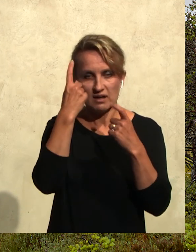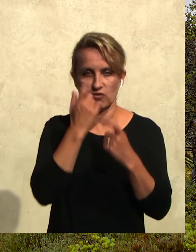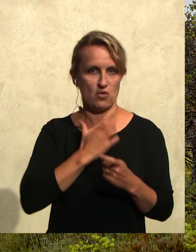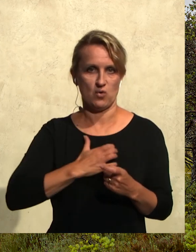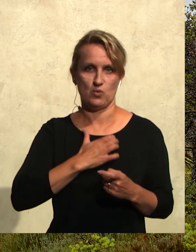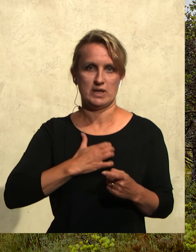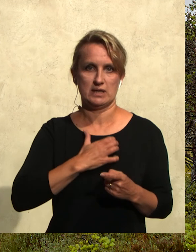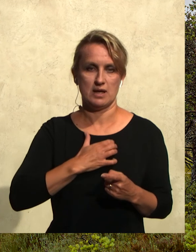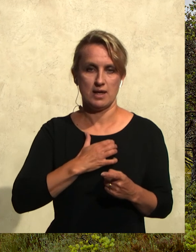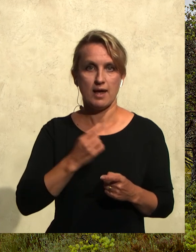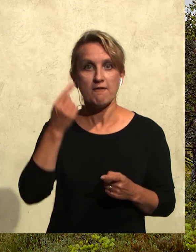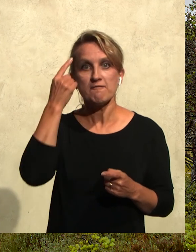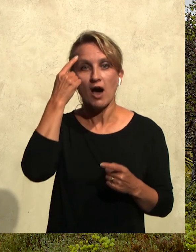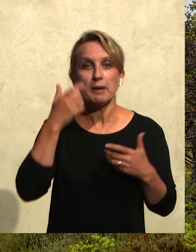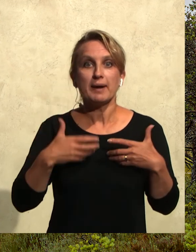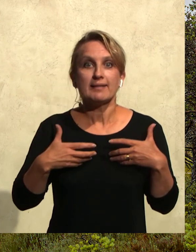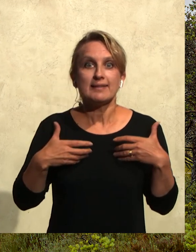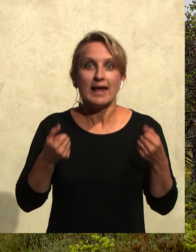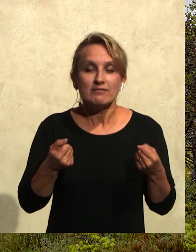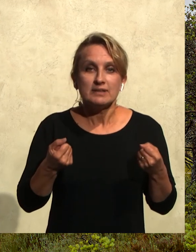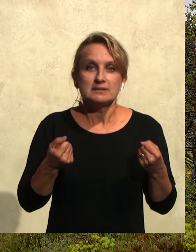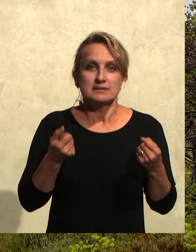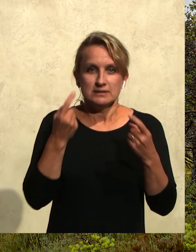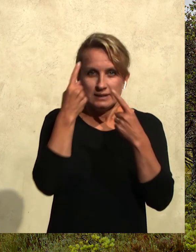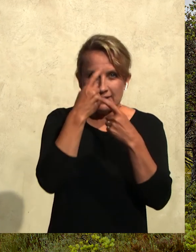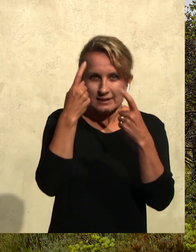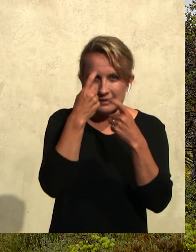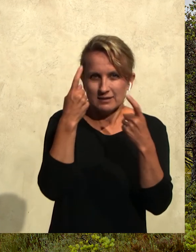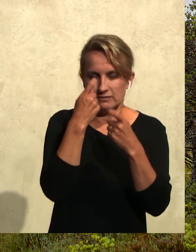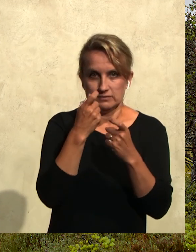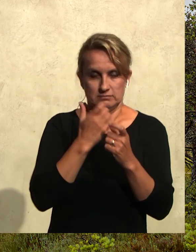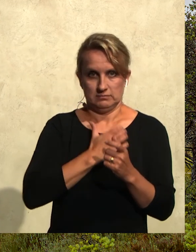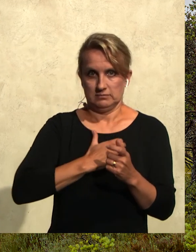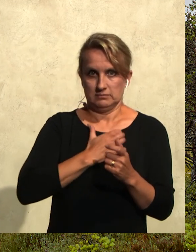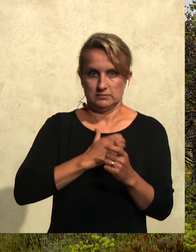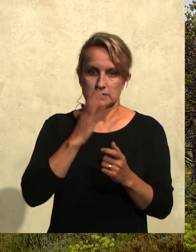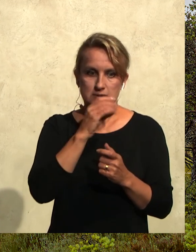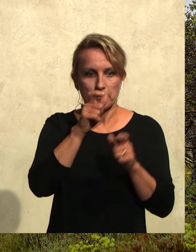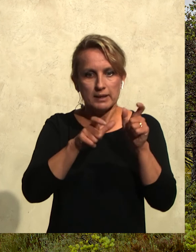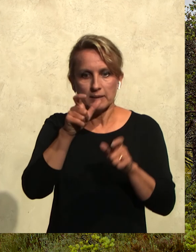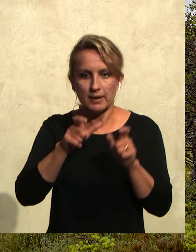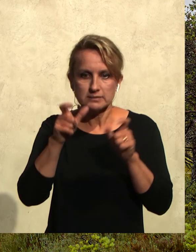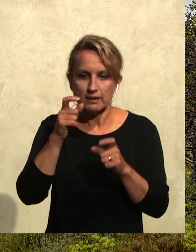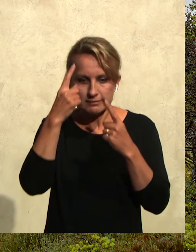yourselves. So with that, thank you very much for your attention, and I pass it back. I'll stop